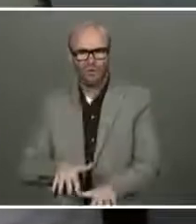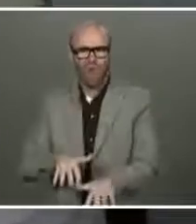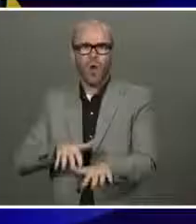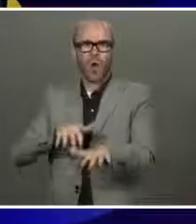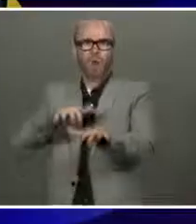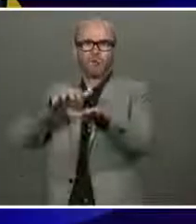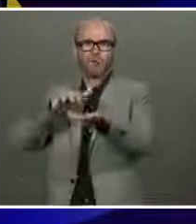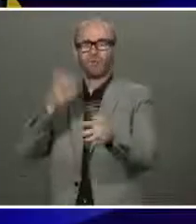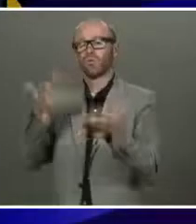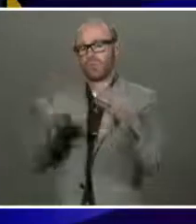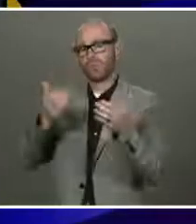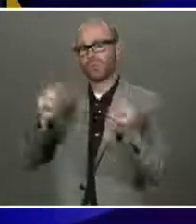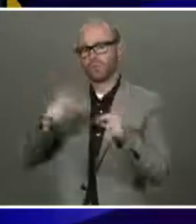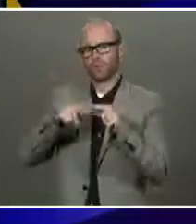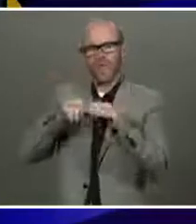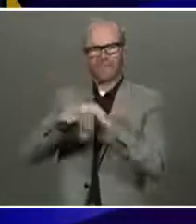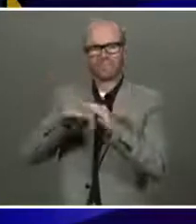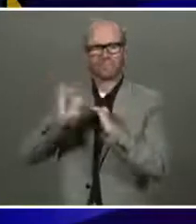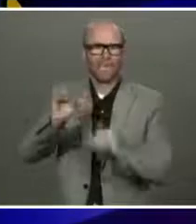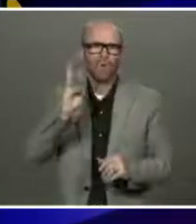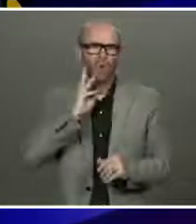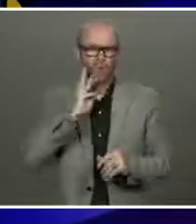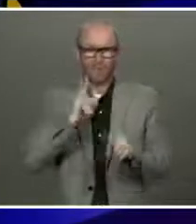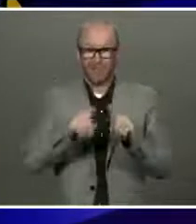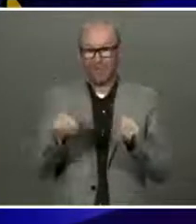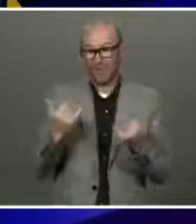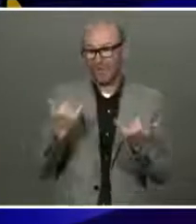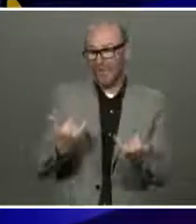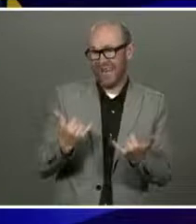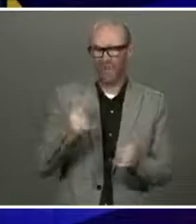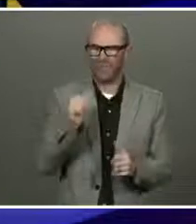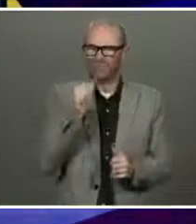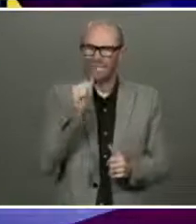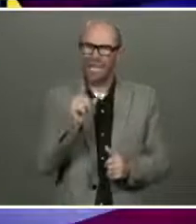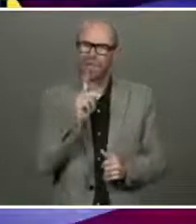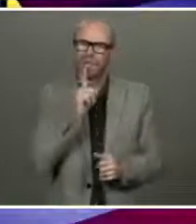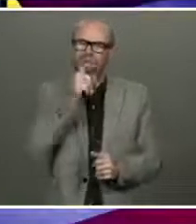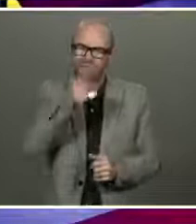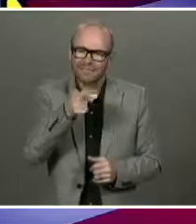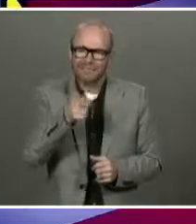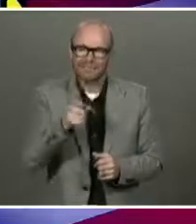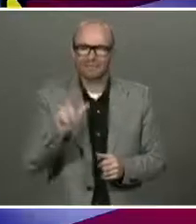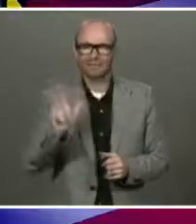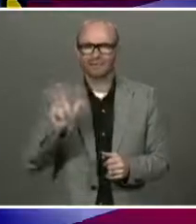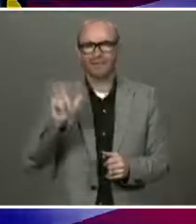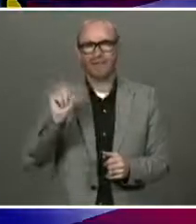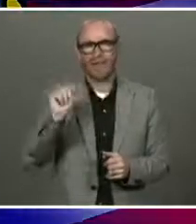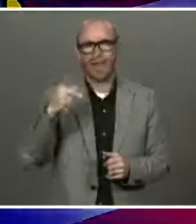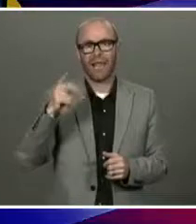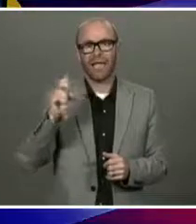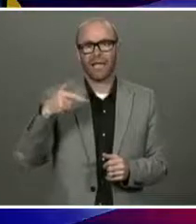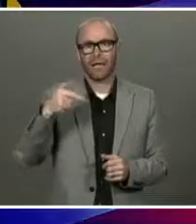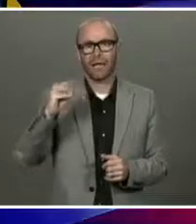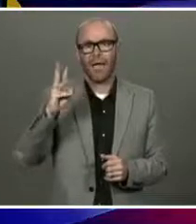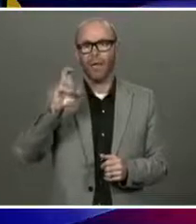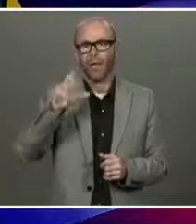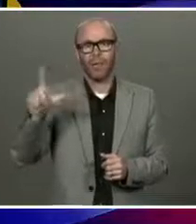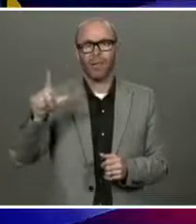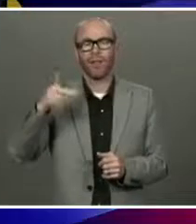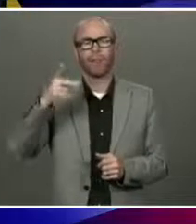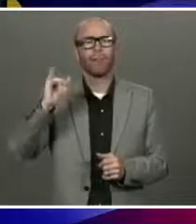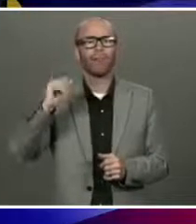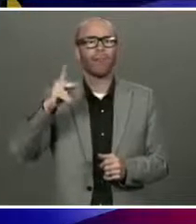still be able to access that water. But in the short term, that doesn't look realistic. Yeah. The Lake Powell Pipeline, of course, has always been described down here as the